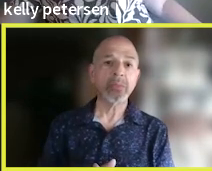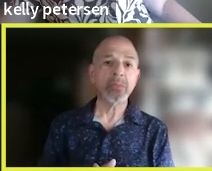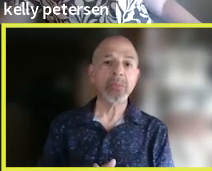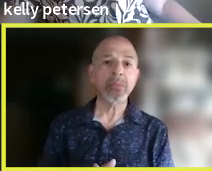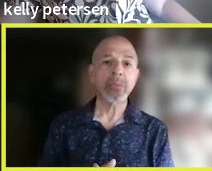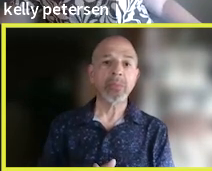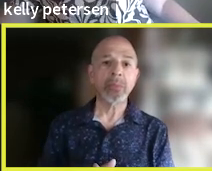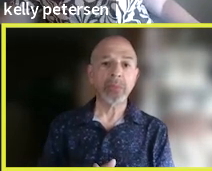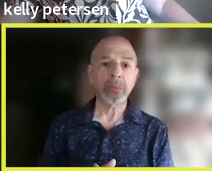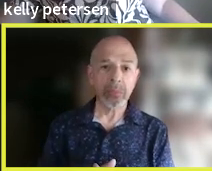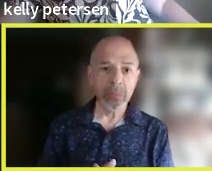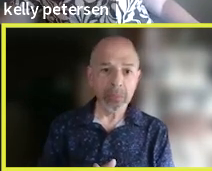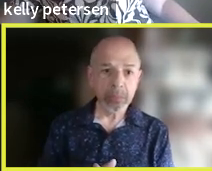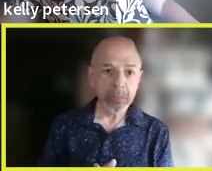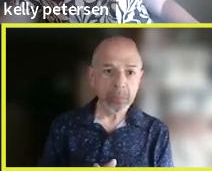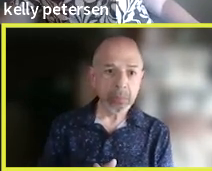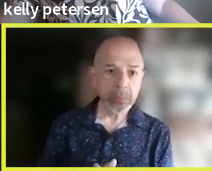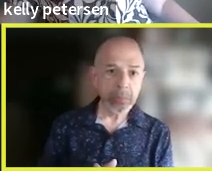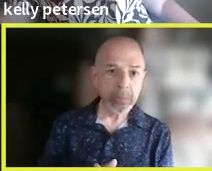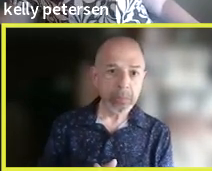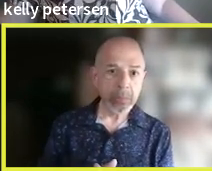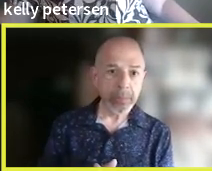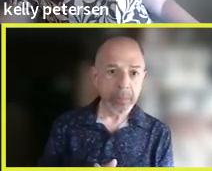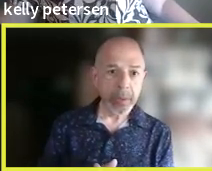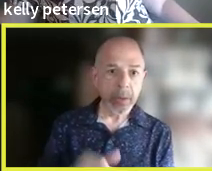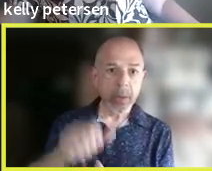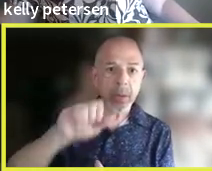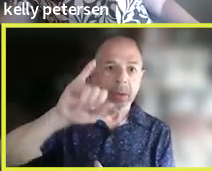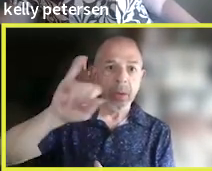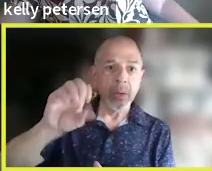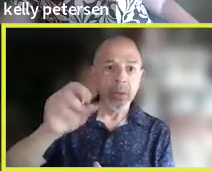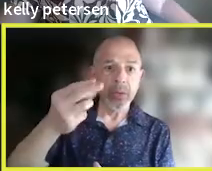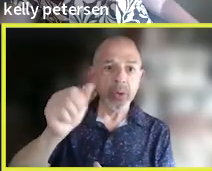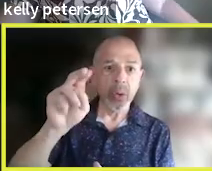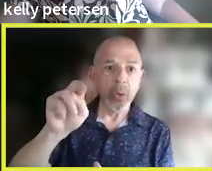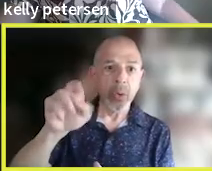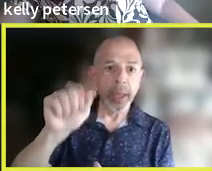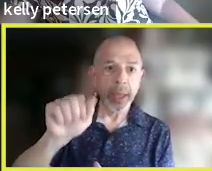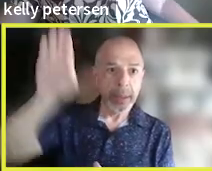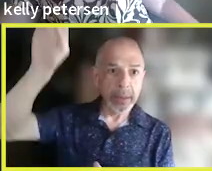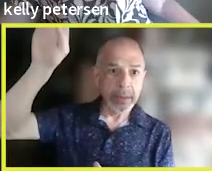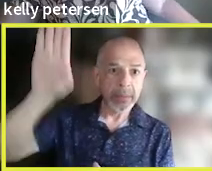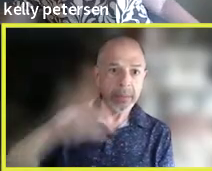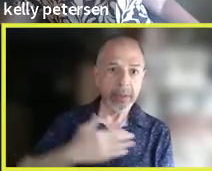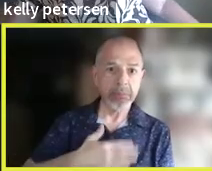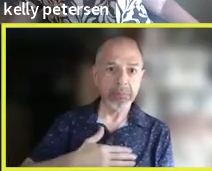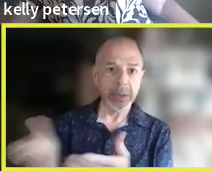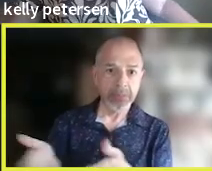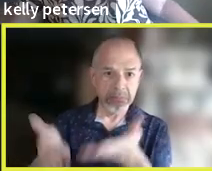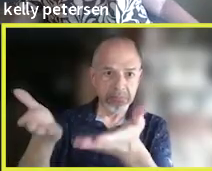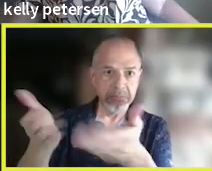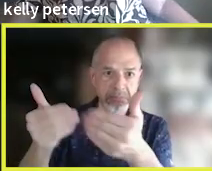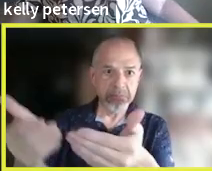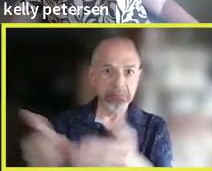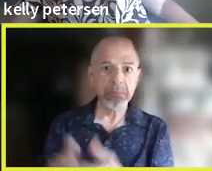Joe keeps putting her hand up. Yeah. I do, yes. I always, it's a occupational hazard. I always wait for my turn. I just wanted to say